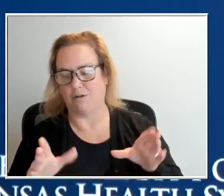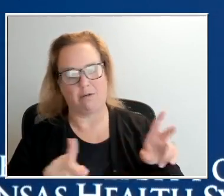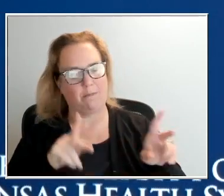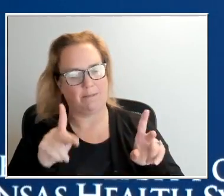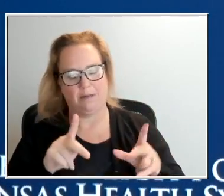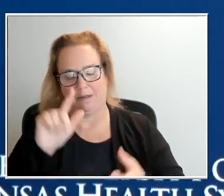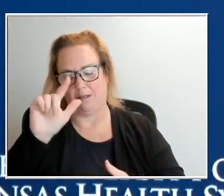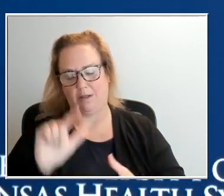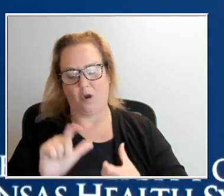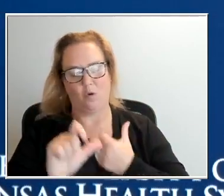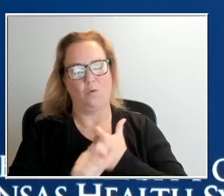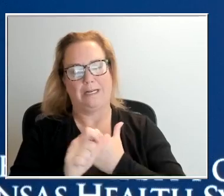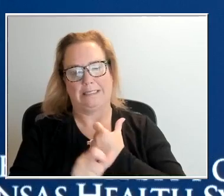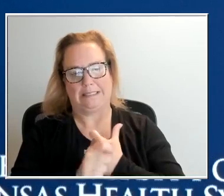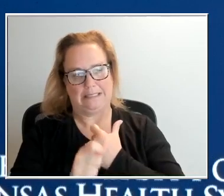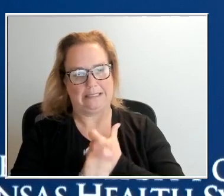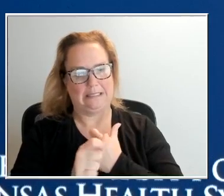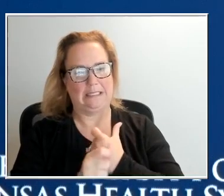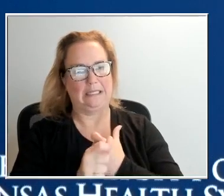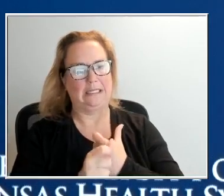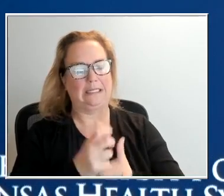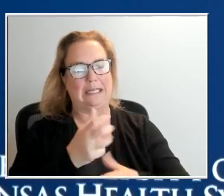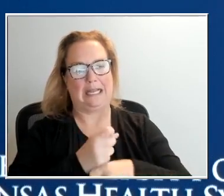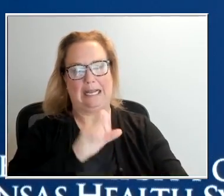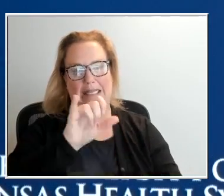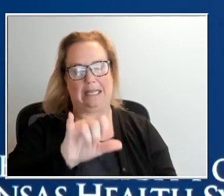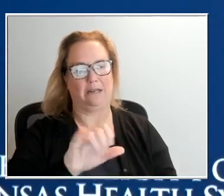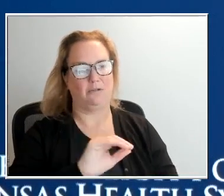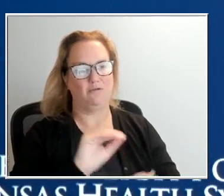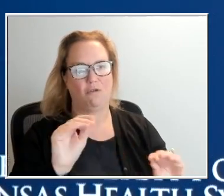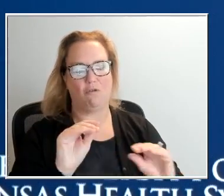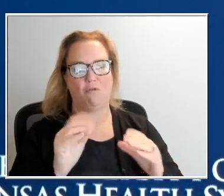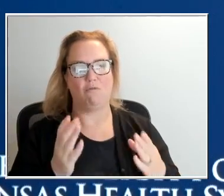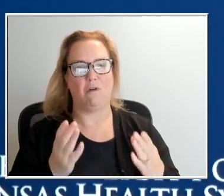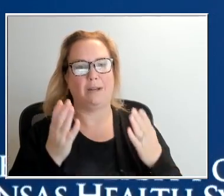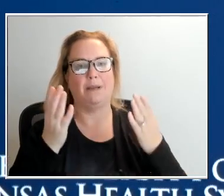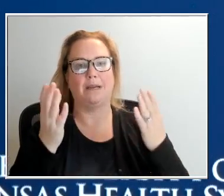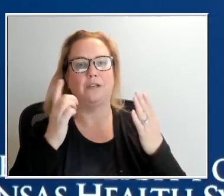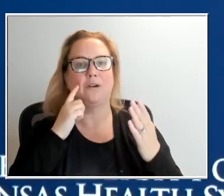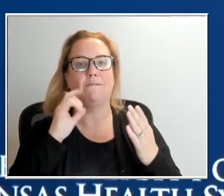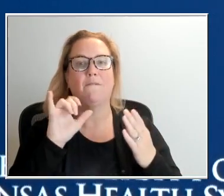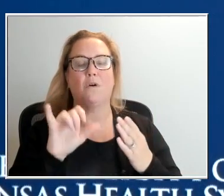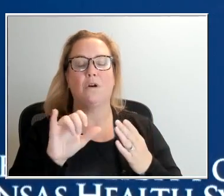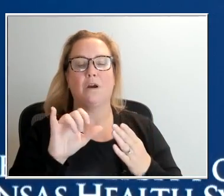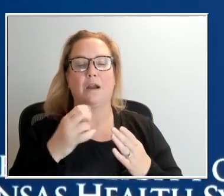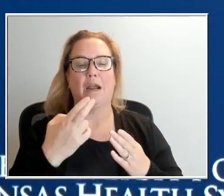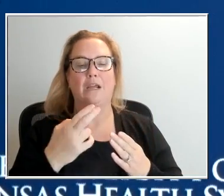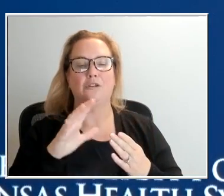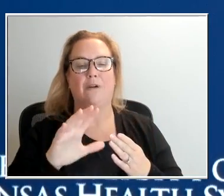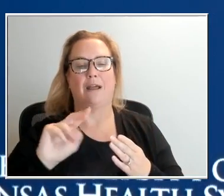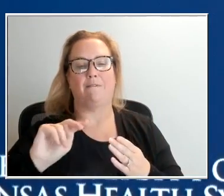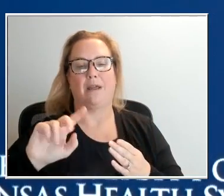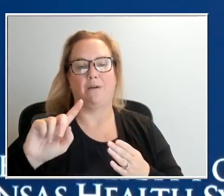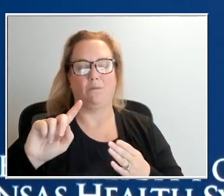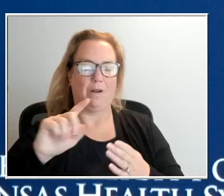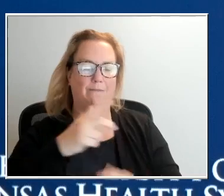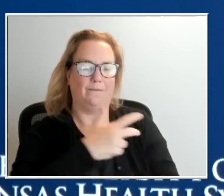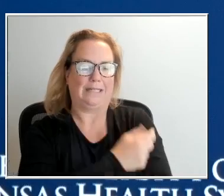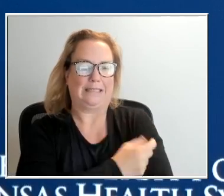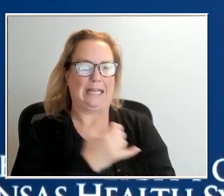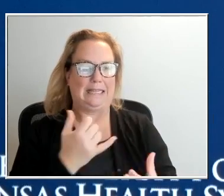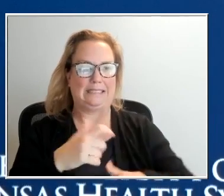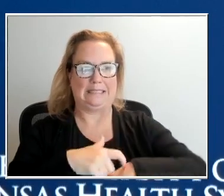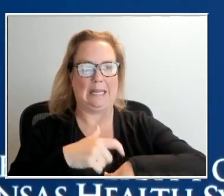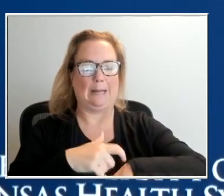very low risk to getting that. There is no recommendation for H5N1 vaccination at this point in time. The